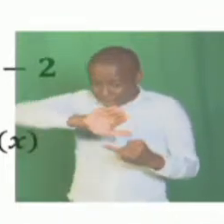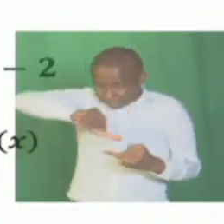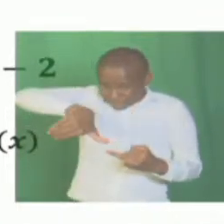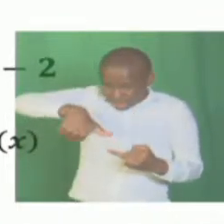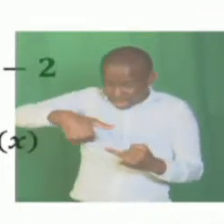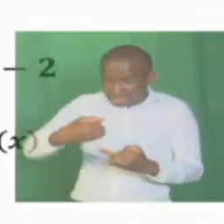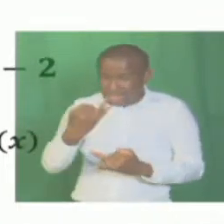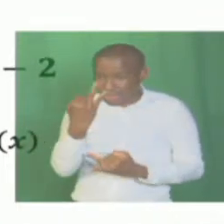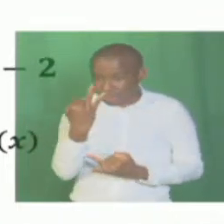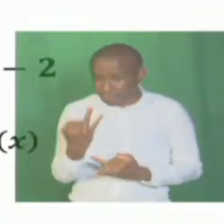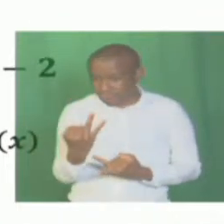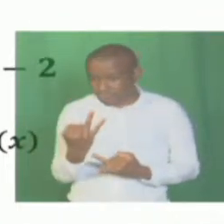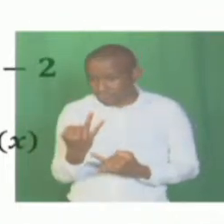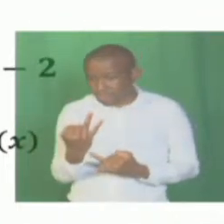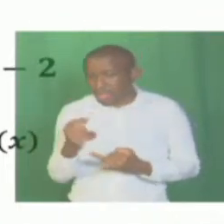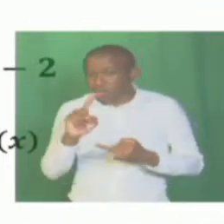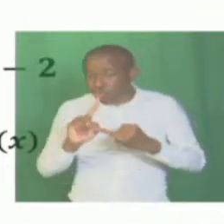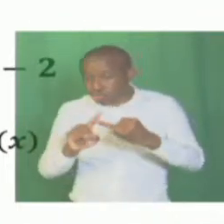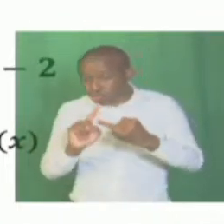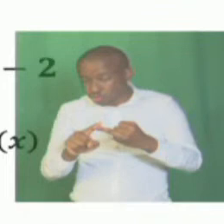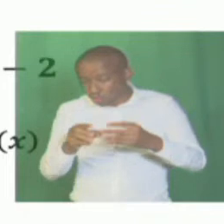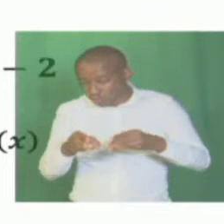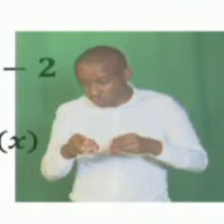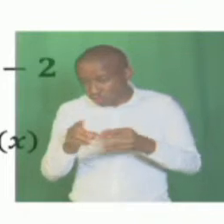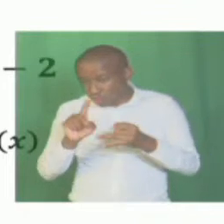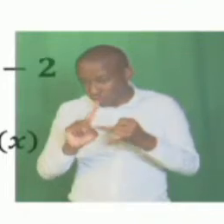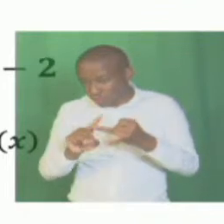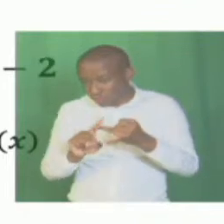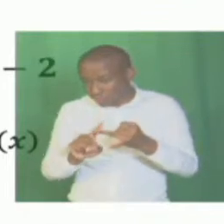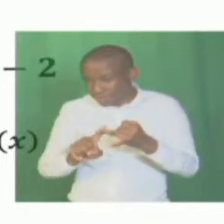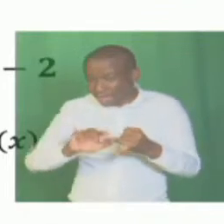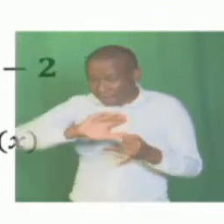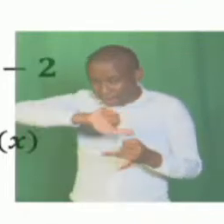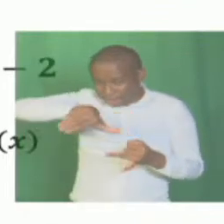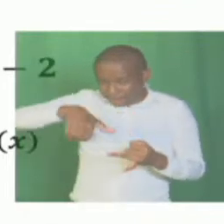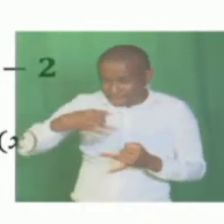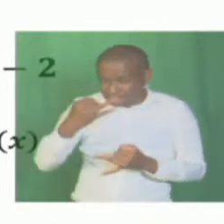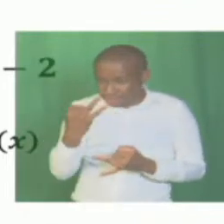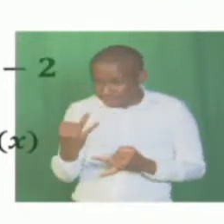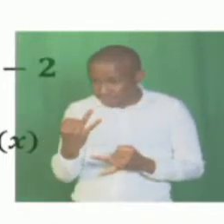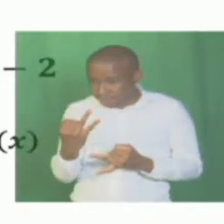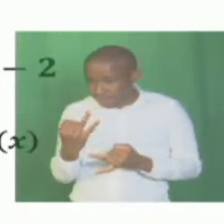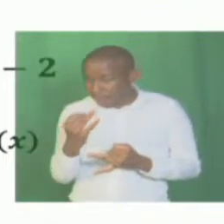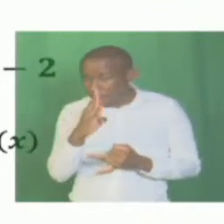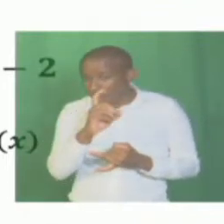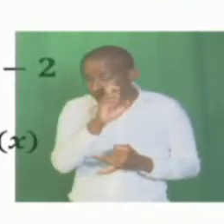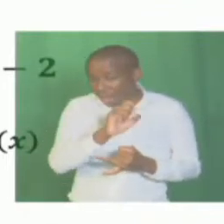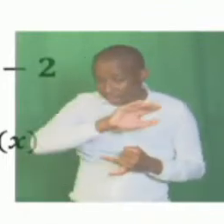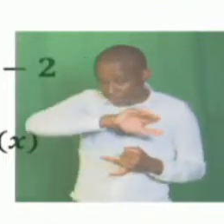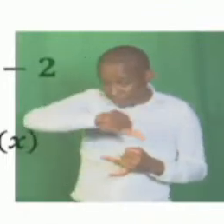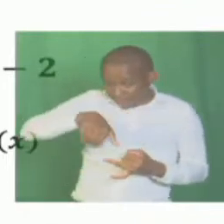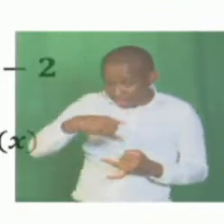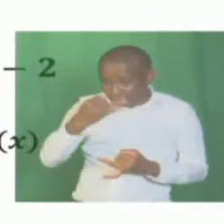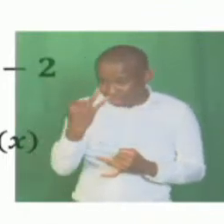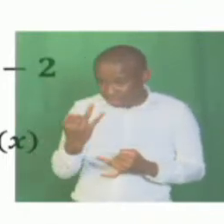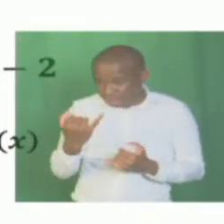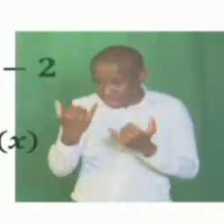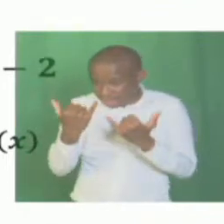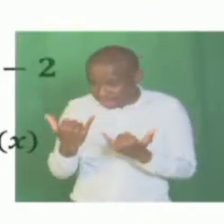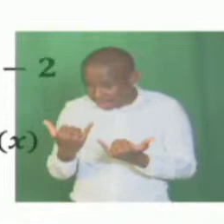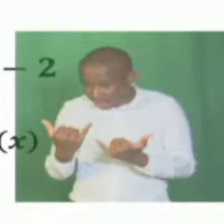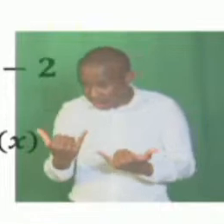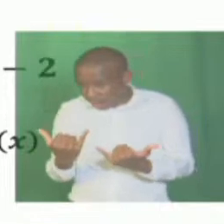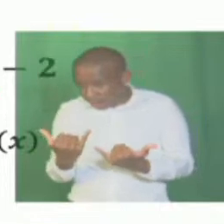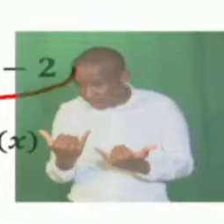2. So that's our second step, subtract 2. So when you subtract 2 from 4x, you will then